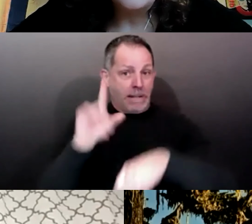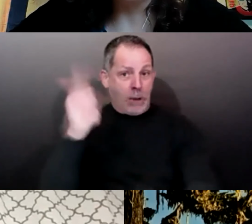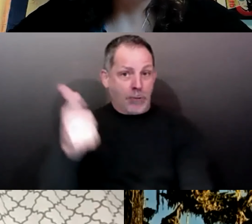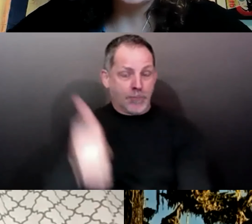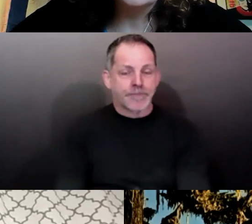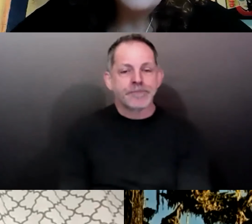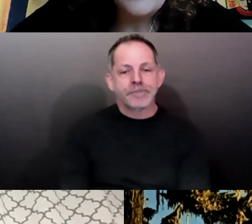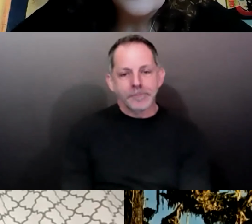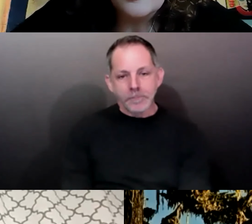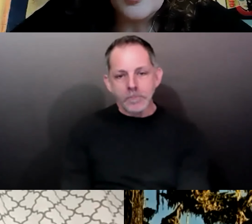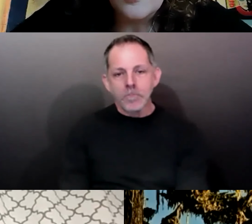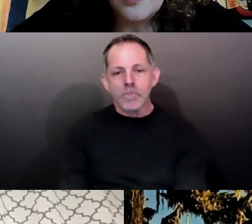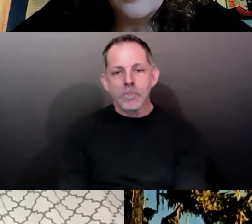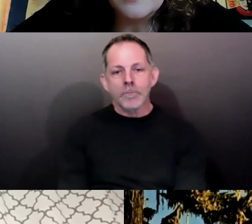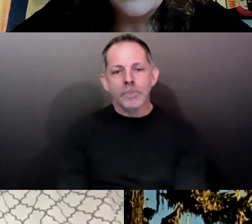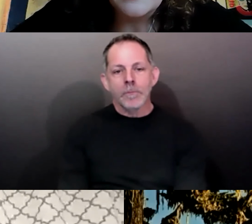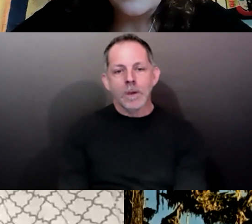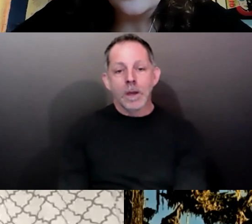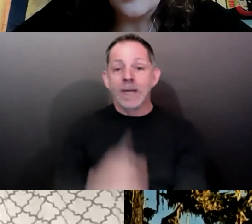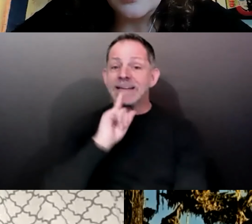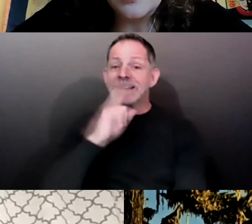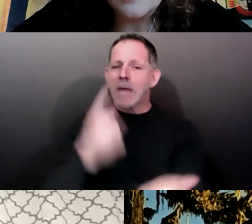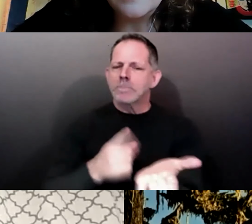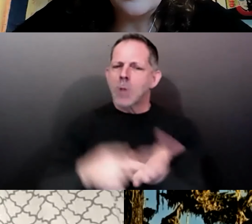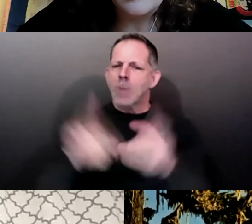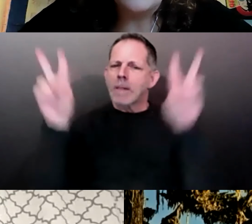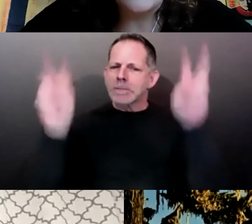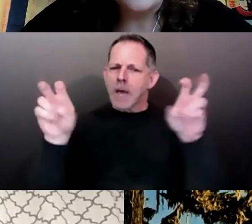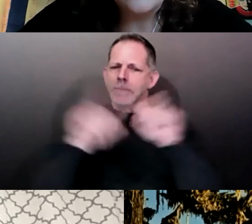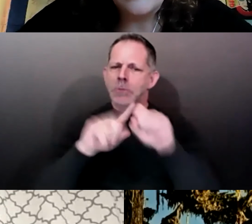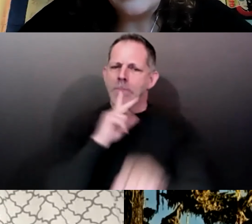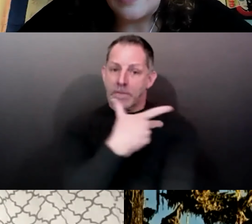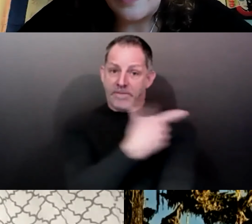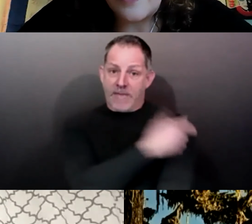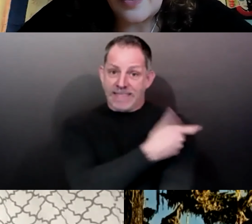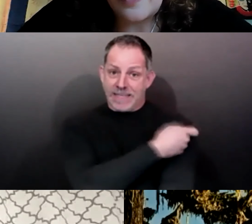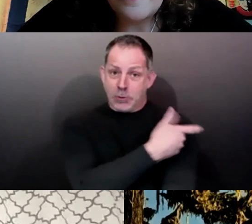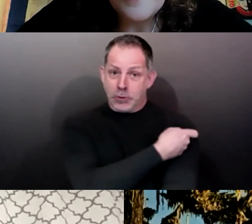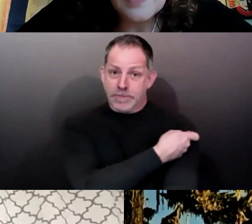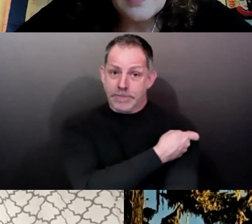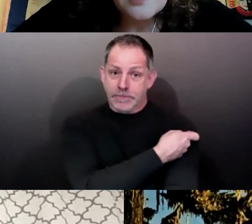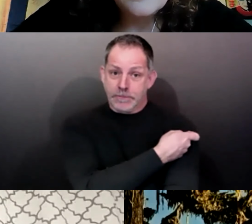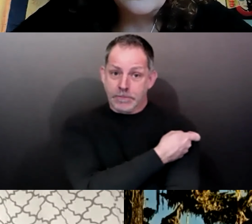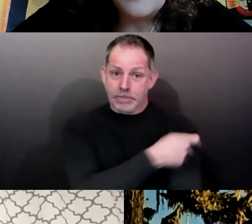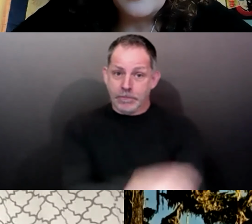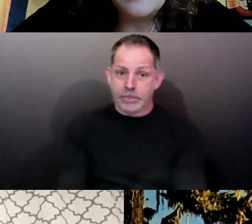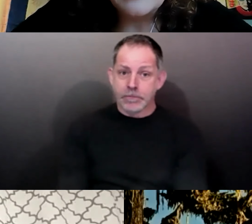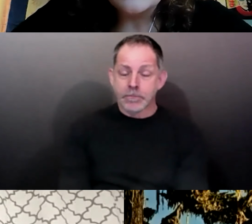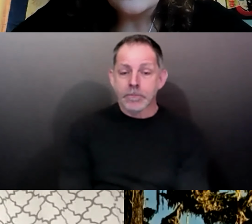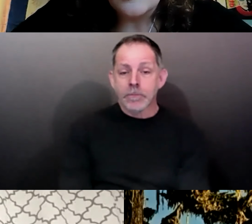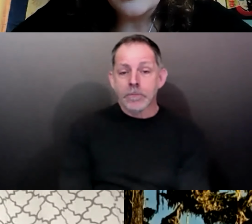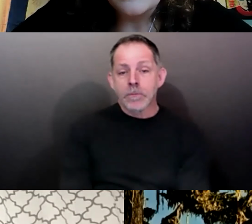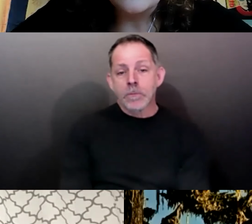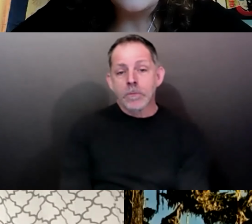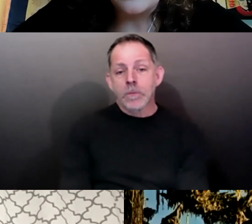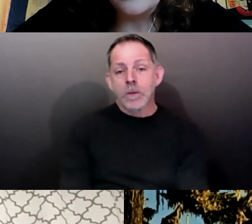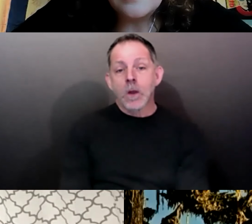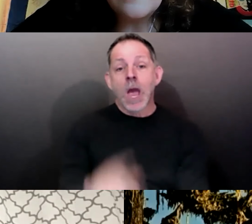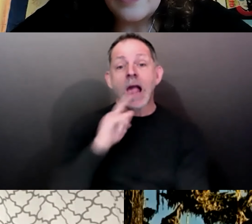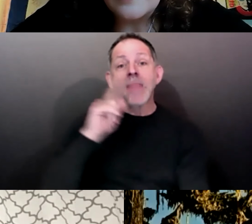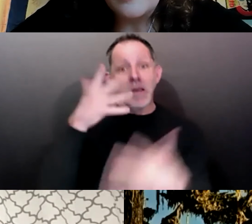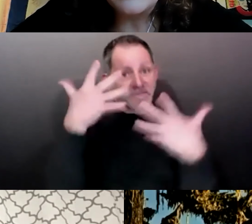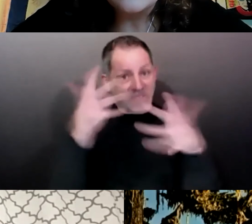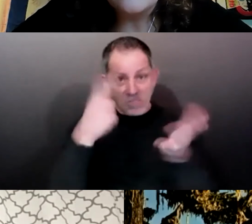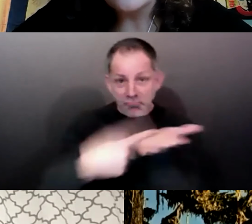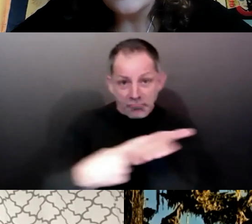distribution, and the second half of the program is to answer questions that people have submitted ahead of time. So if you have any additional questions at the end of